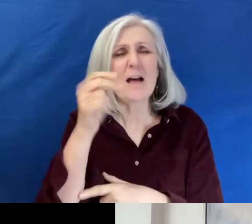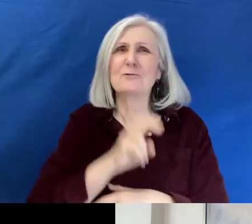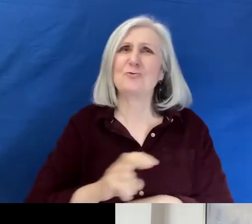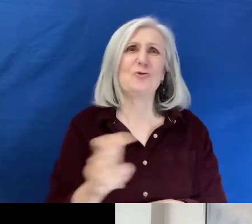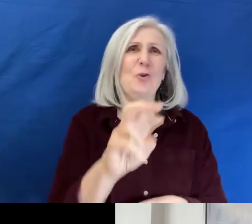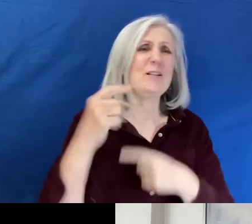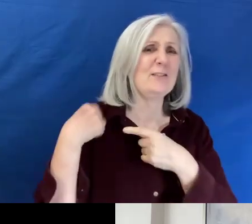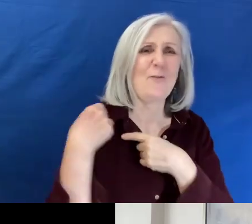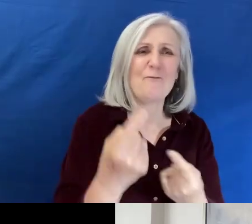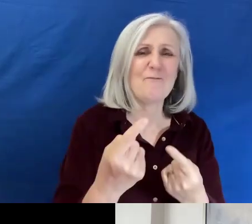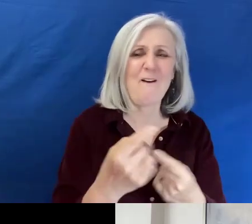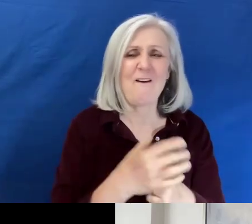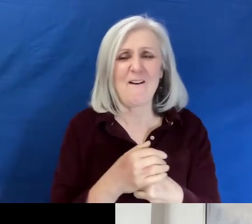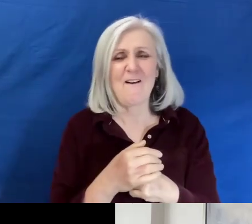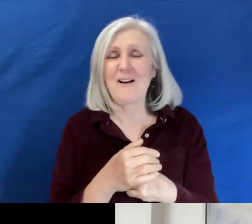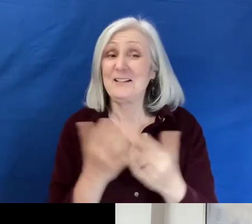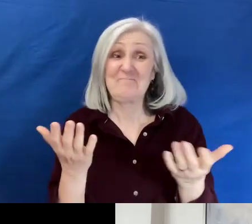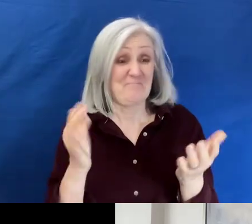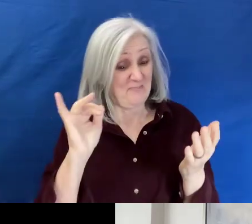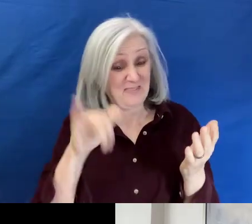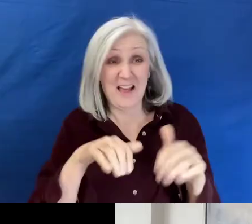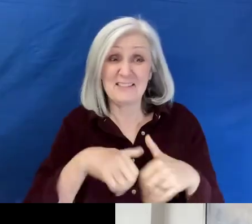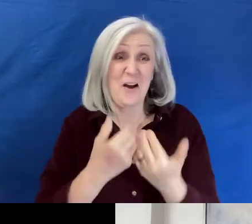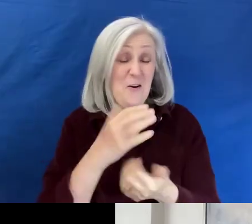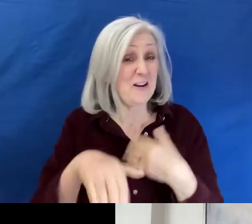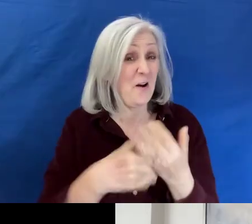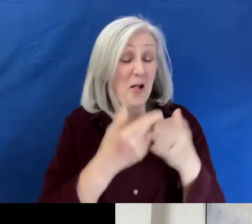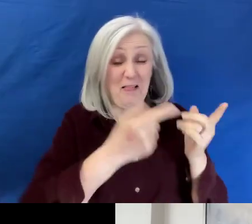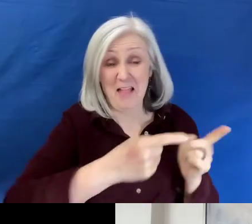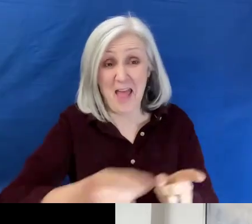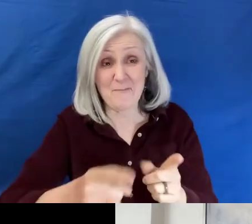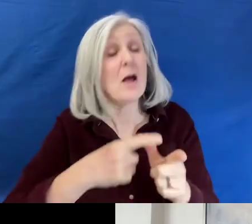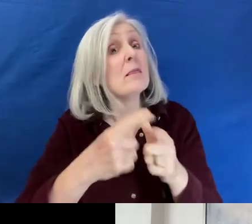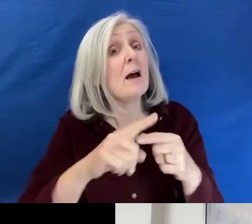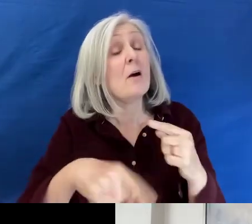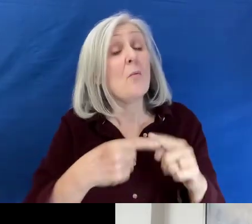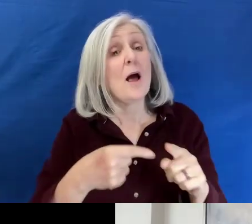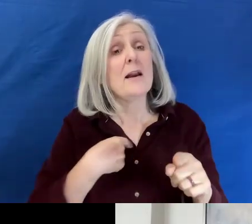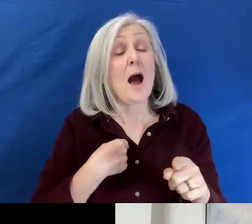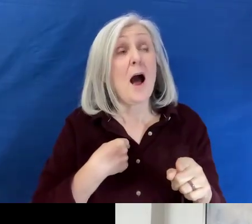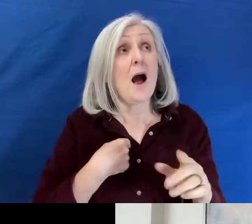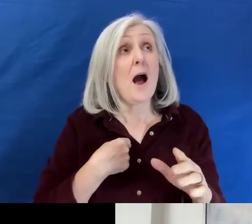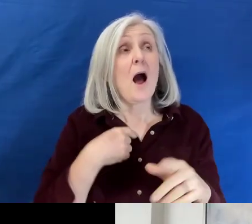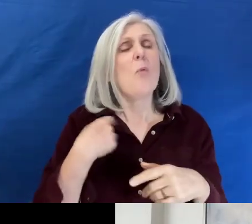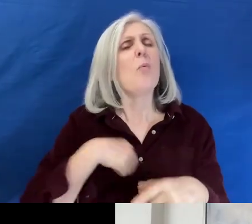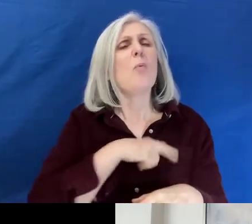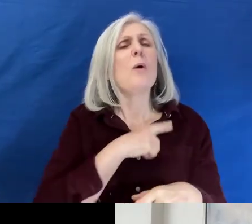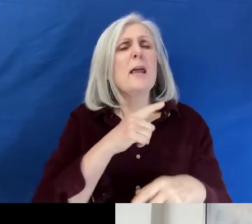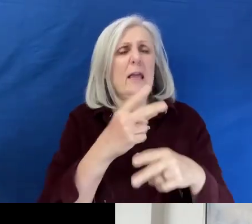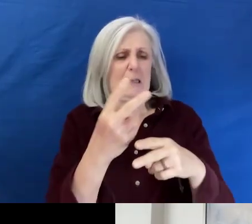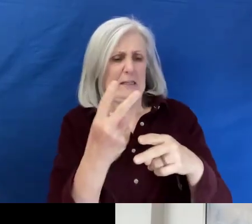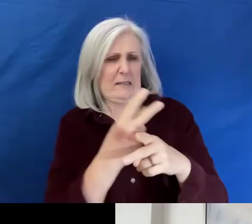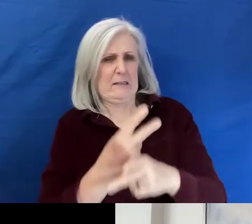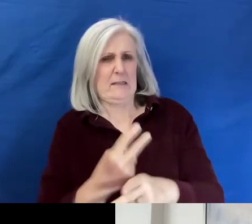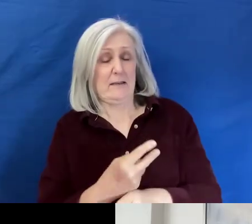And yeah, that's kind of how it all happened. And then when we were just like figuring out